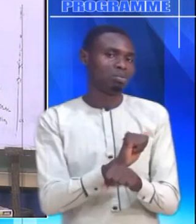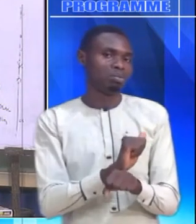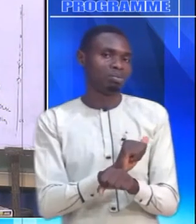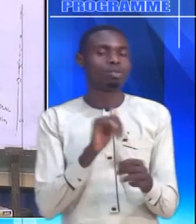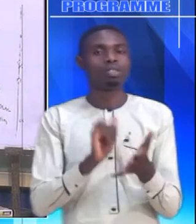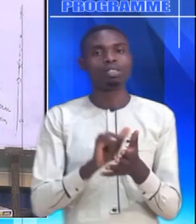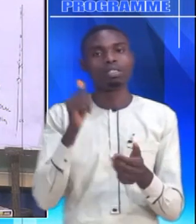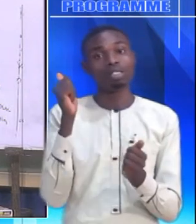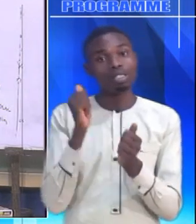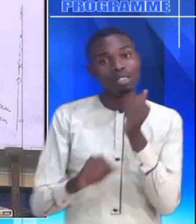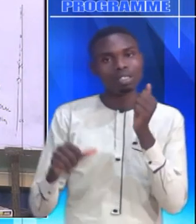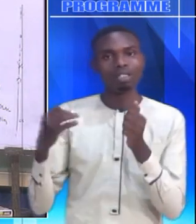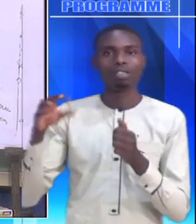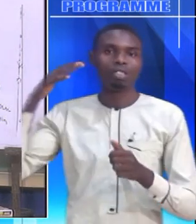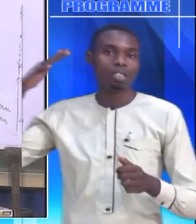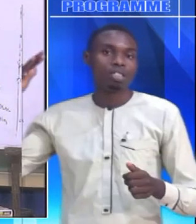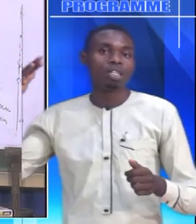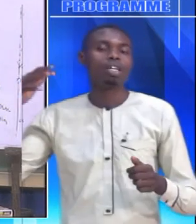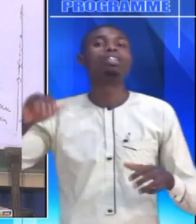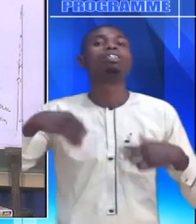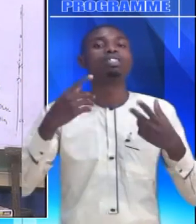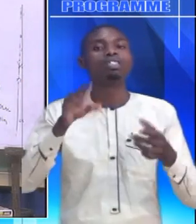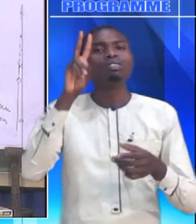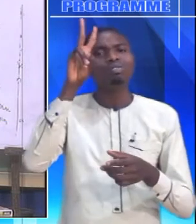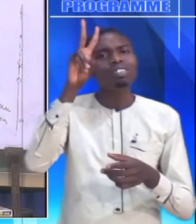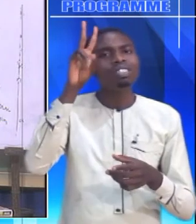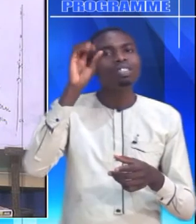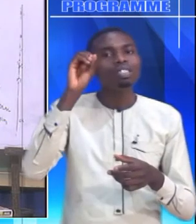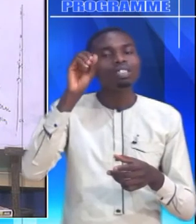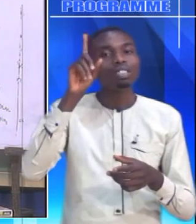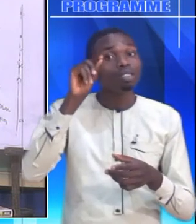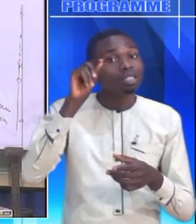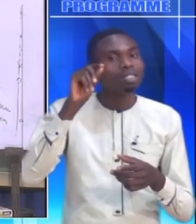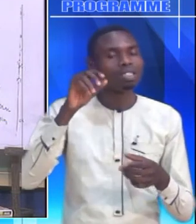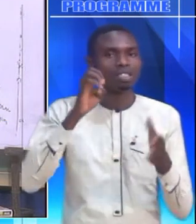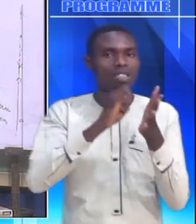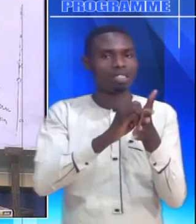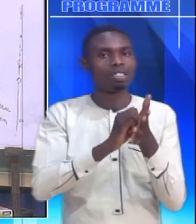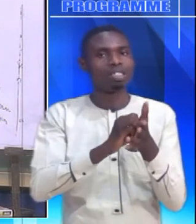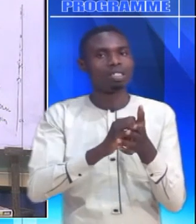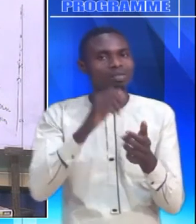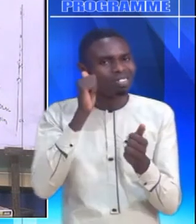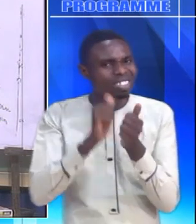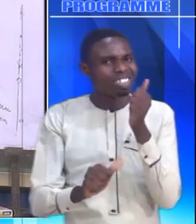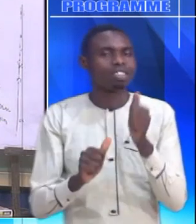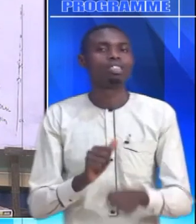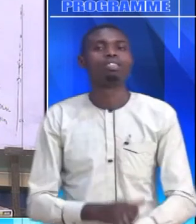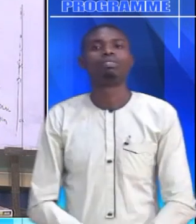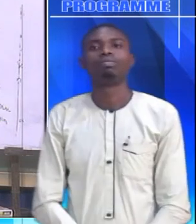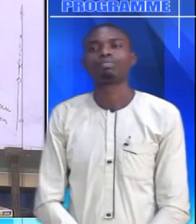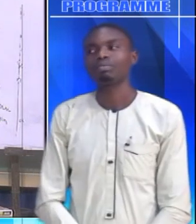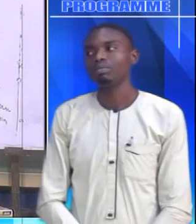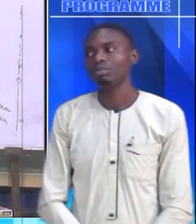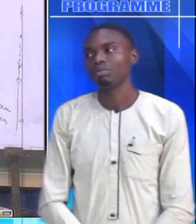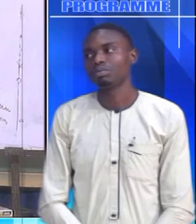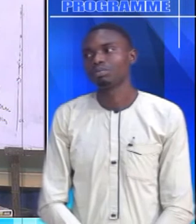each of these sounds give 20 examples. It will help you, because see the little example I've given you, this one alone may